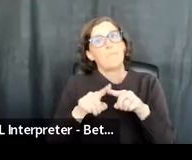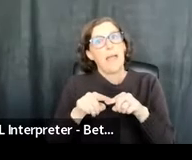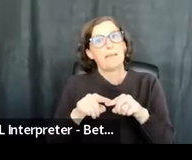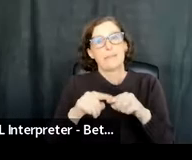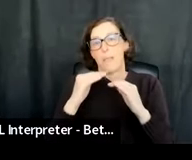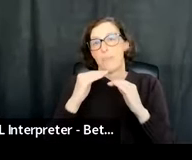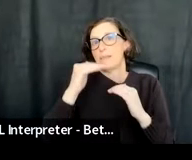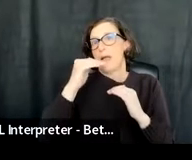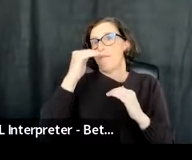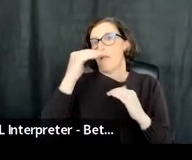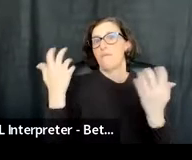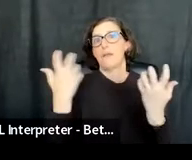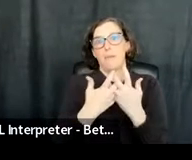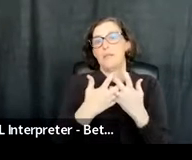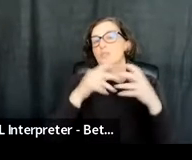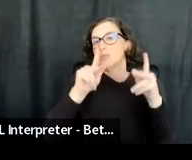accommodation that the person needs.